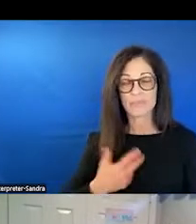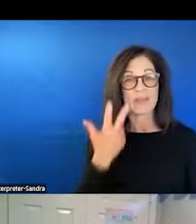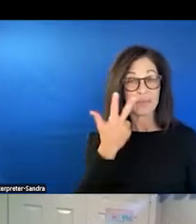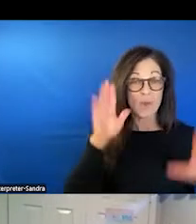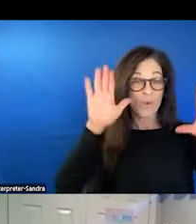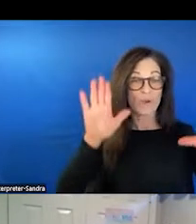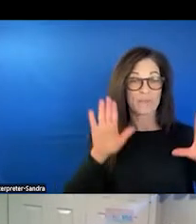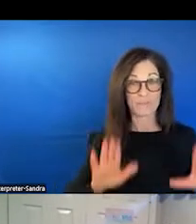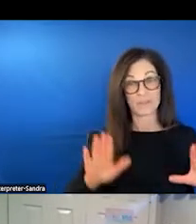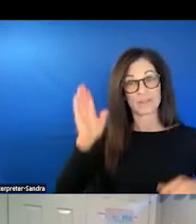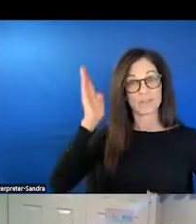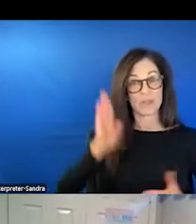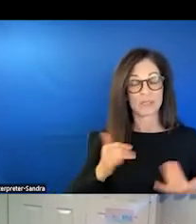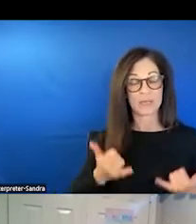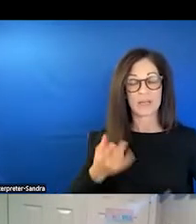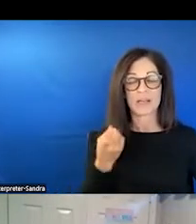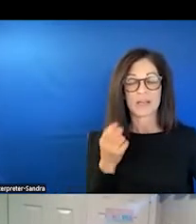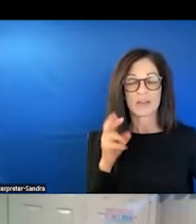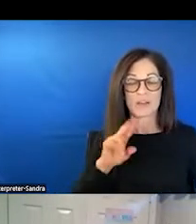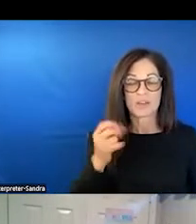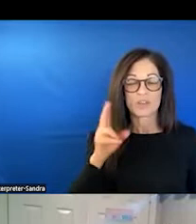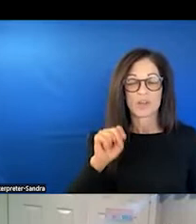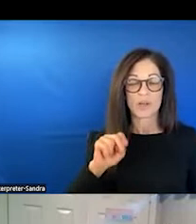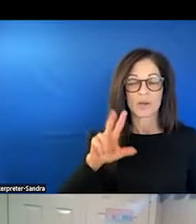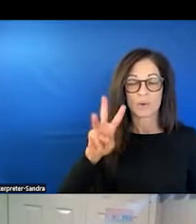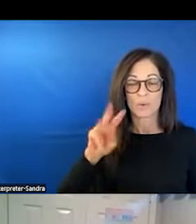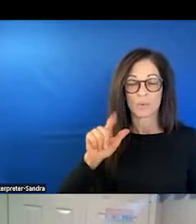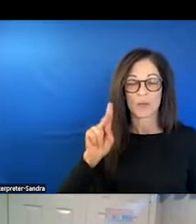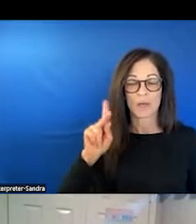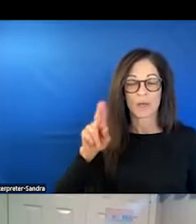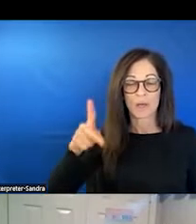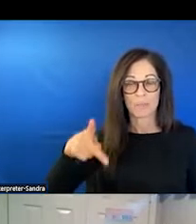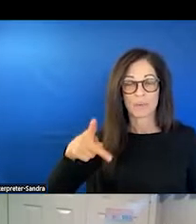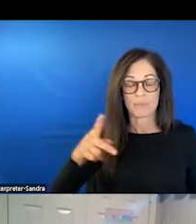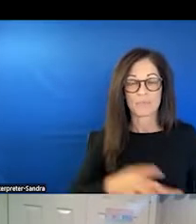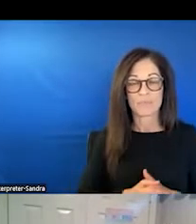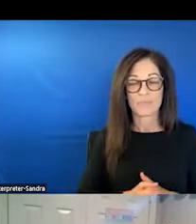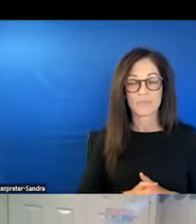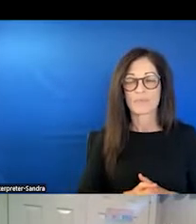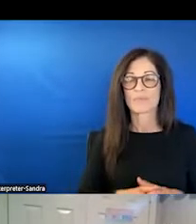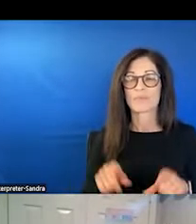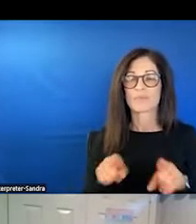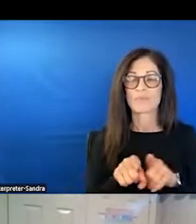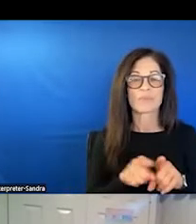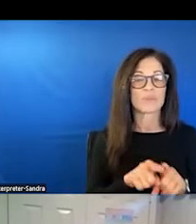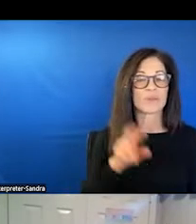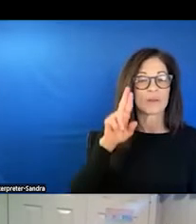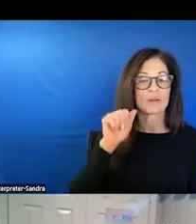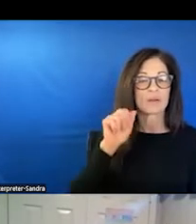today. Dr. John Walkup. We're also going to hear from Raul